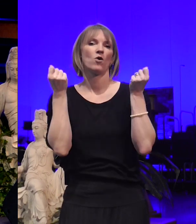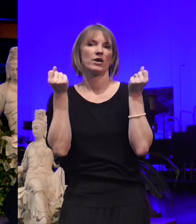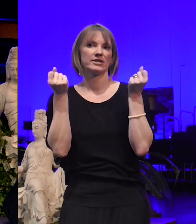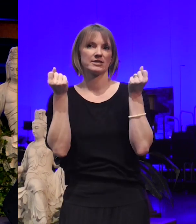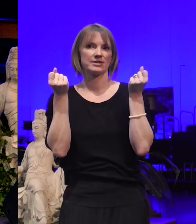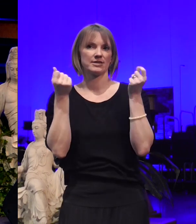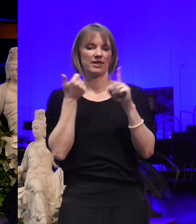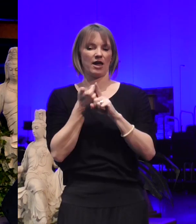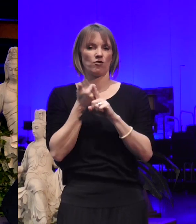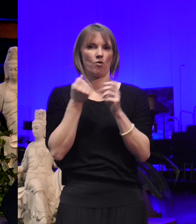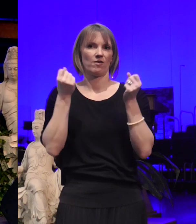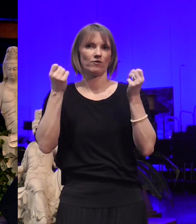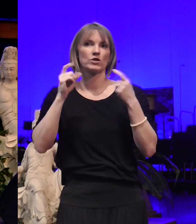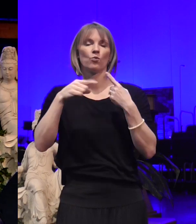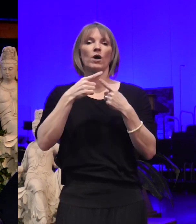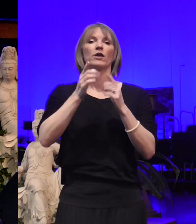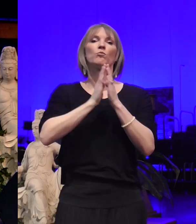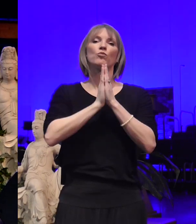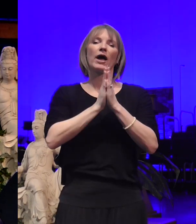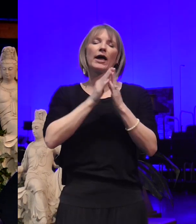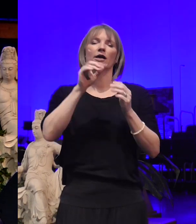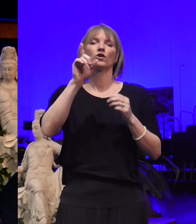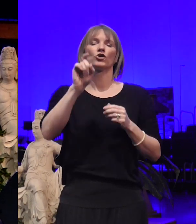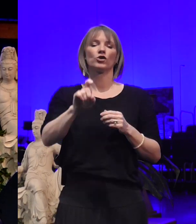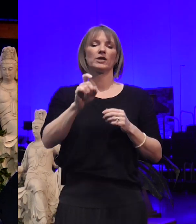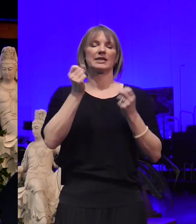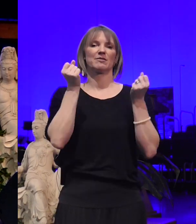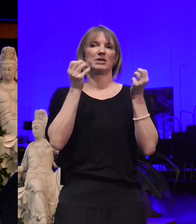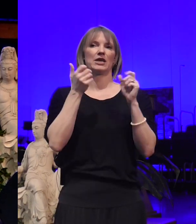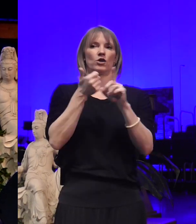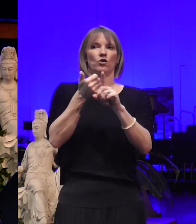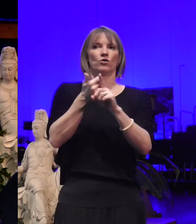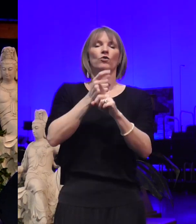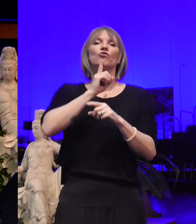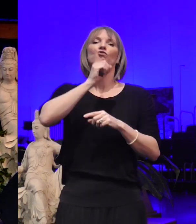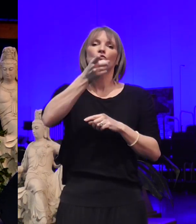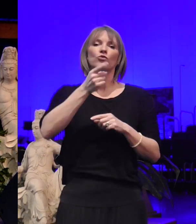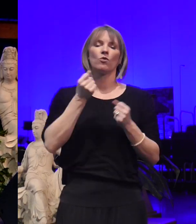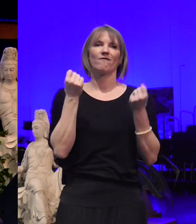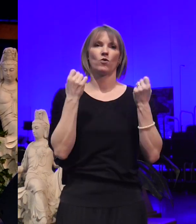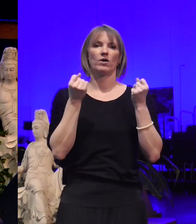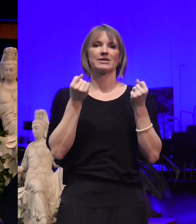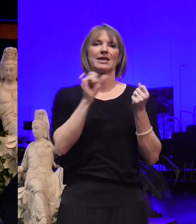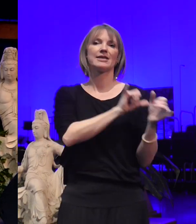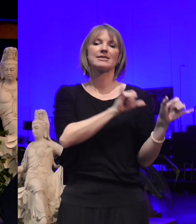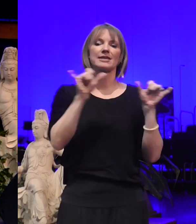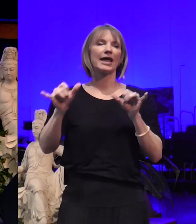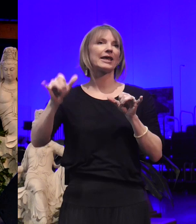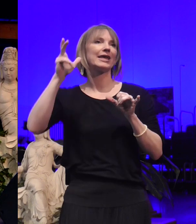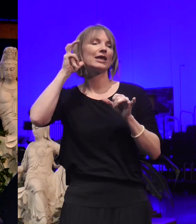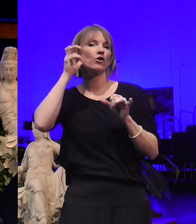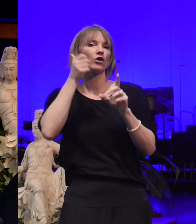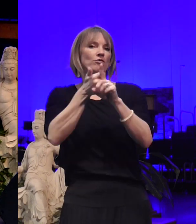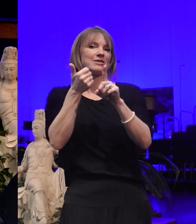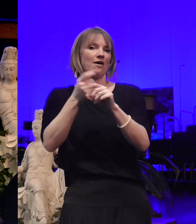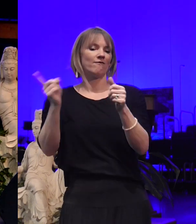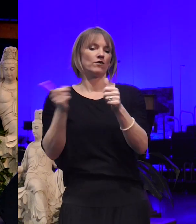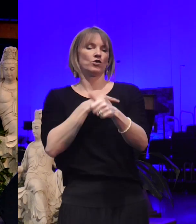When you pray, you should be speaking in your true voice. It should be like hearing yourself for the first